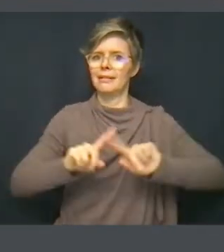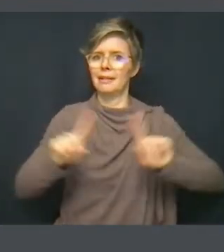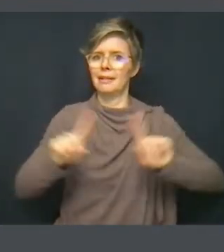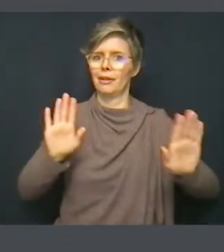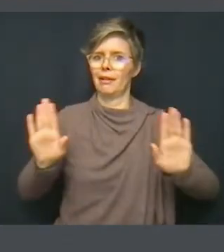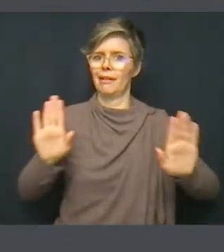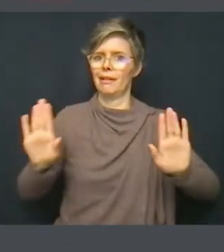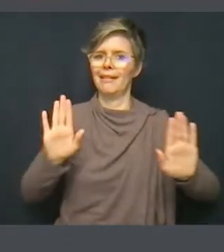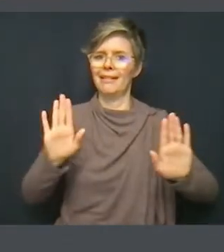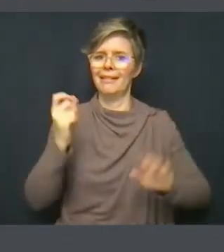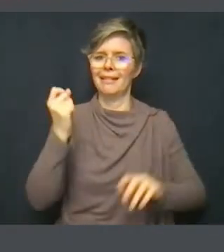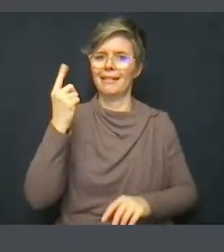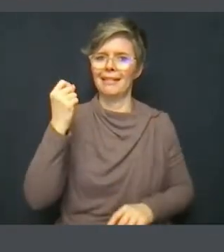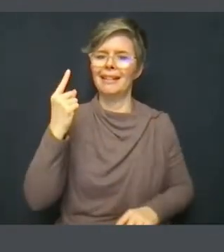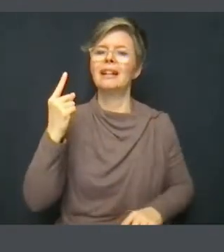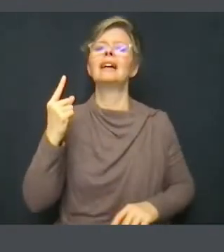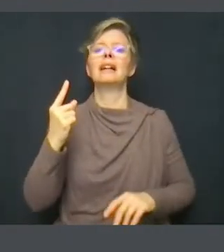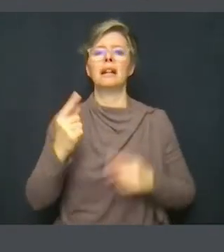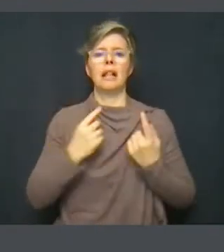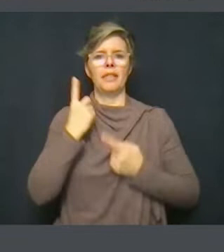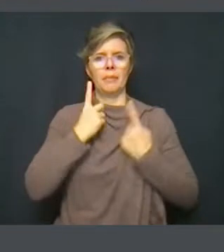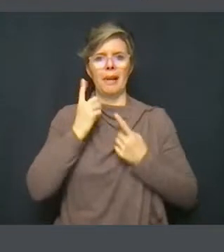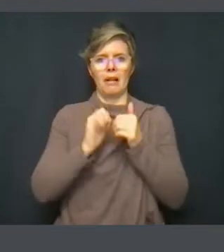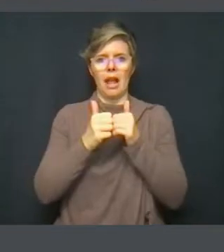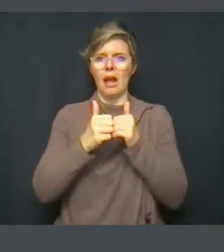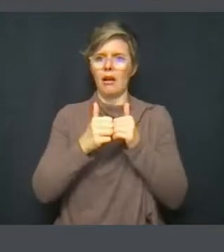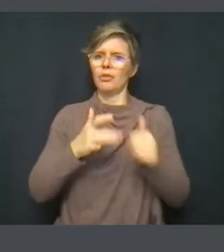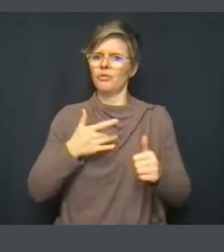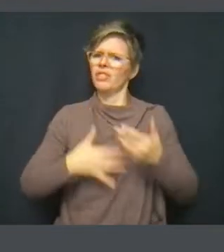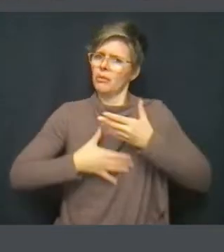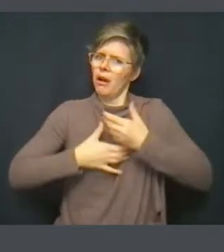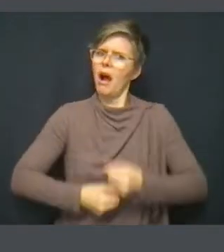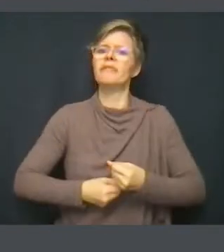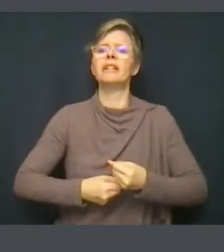some, ideally a high degree of confidence that you're doing that.